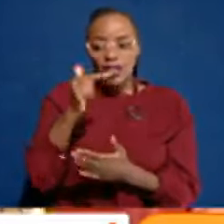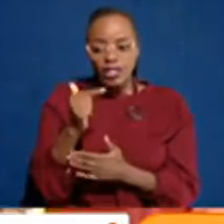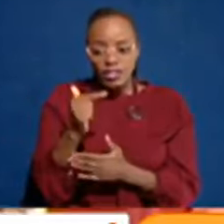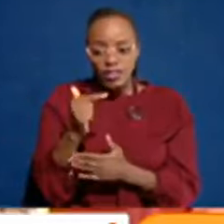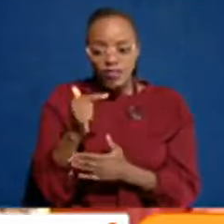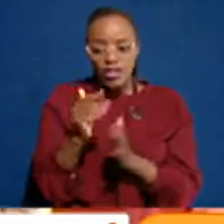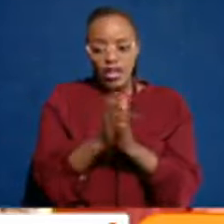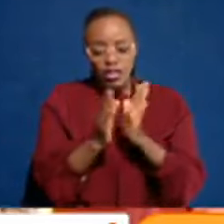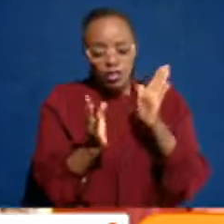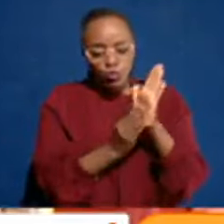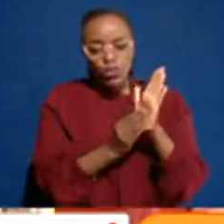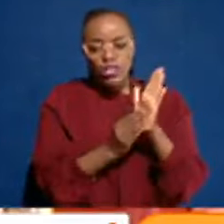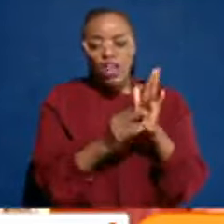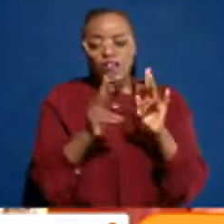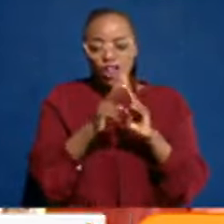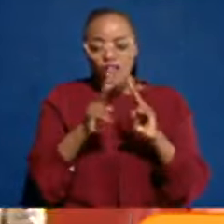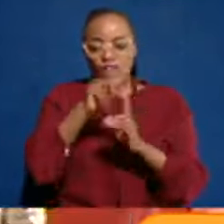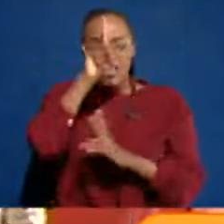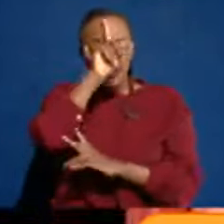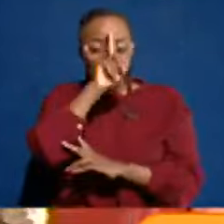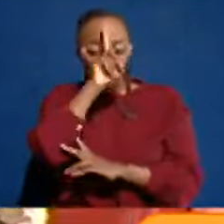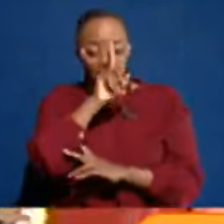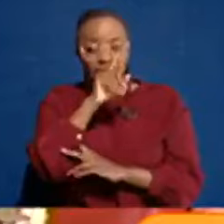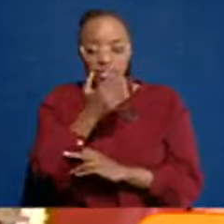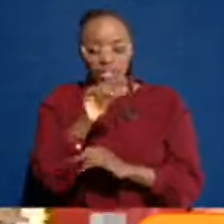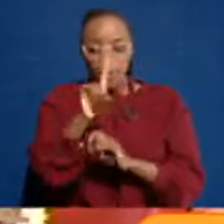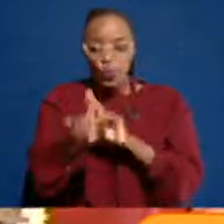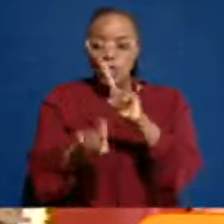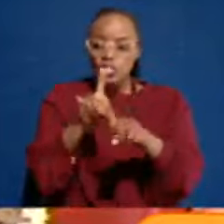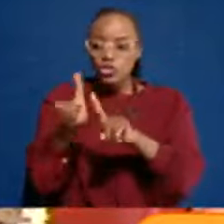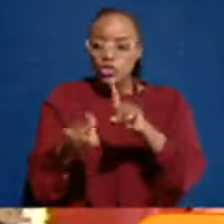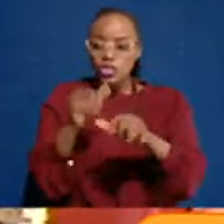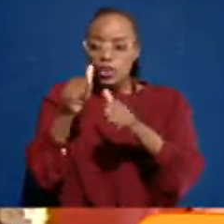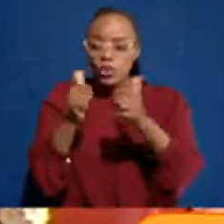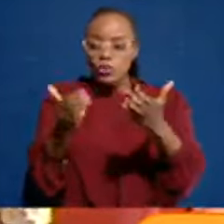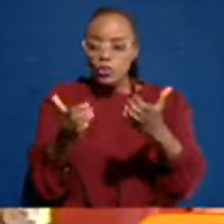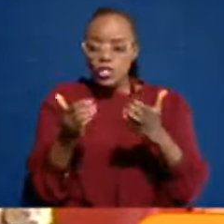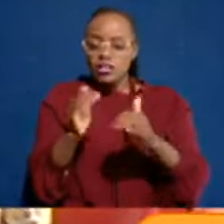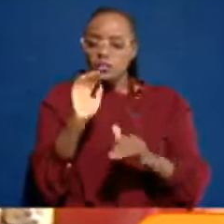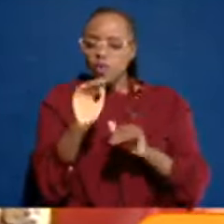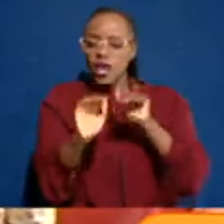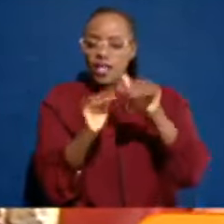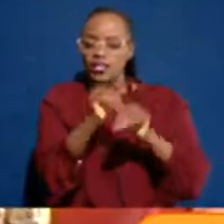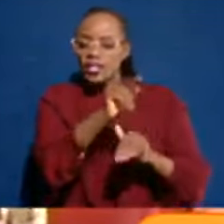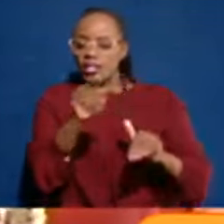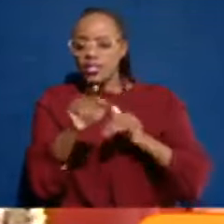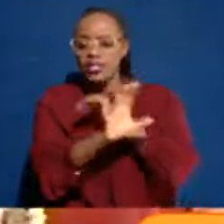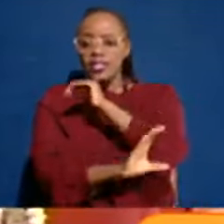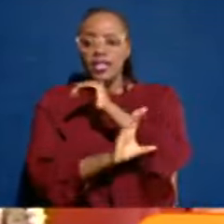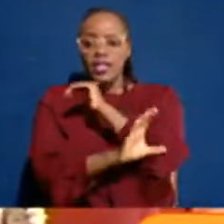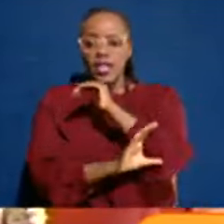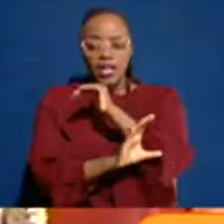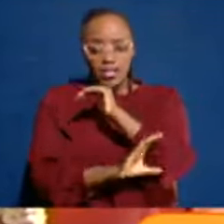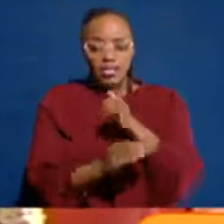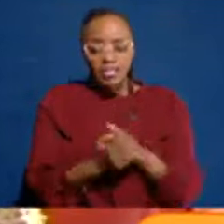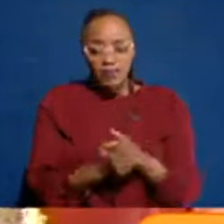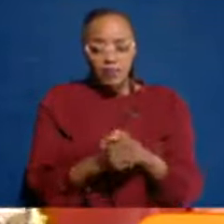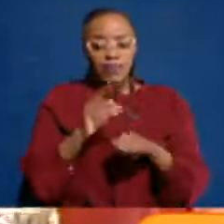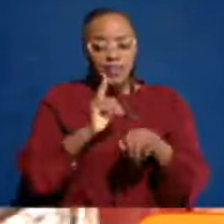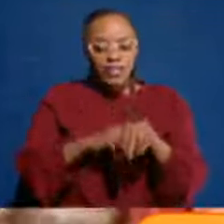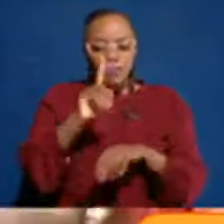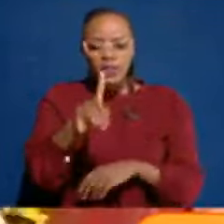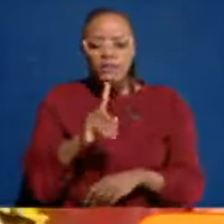and put in very serious questions that we need to ask this country. That when you